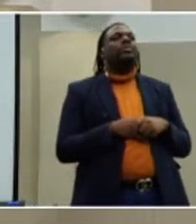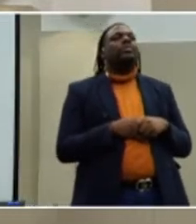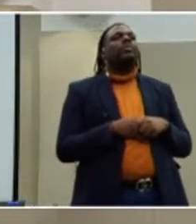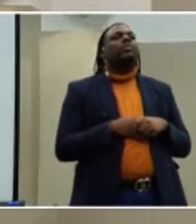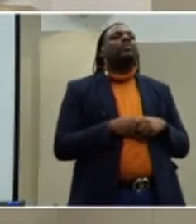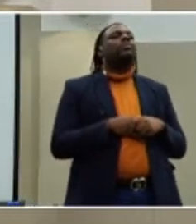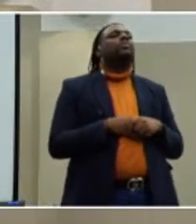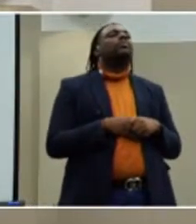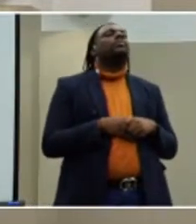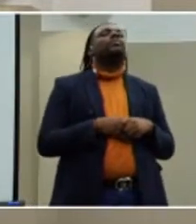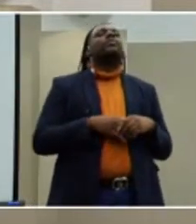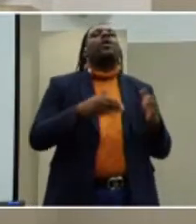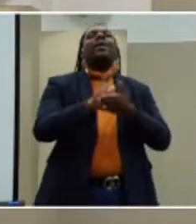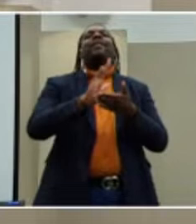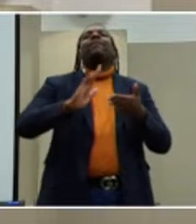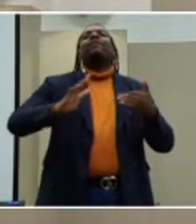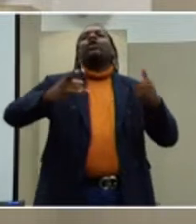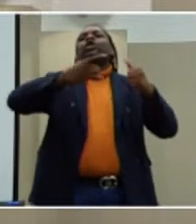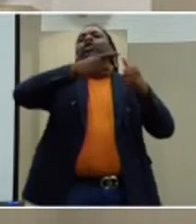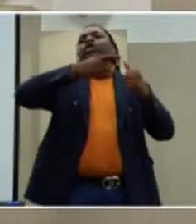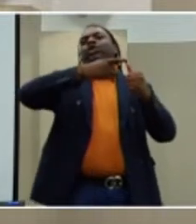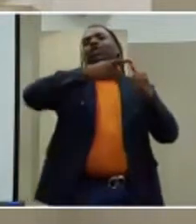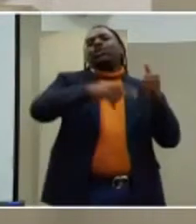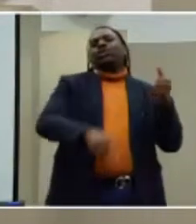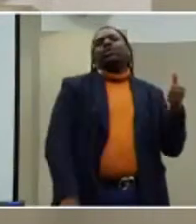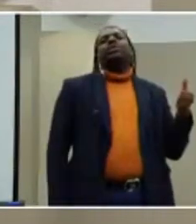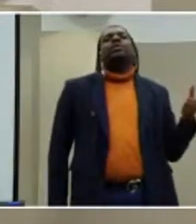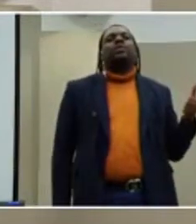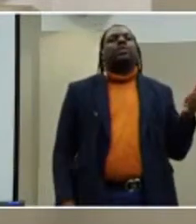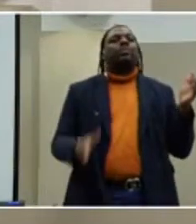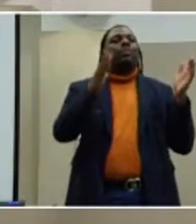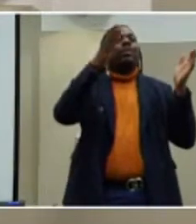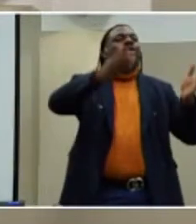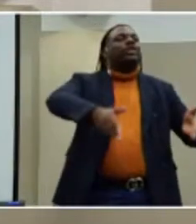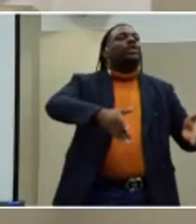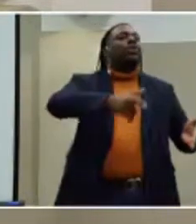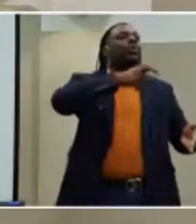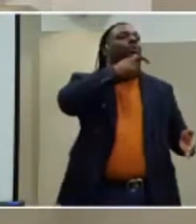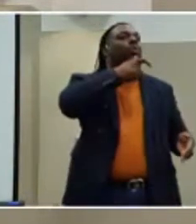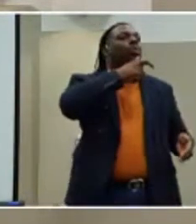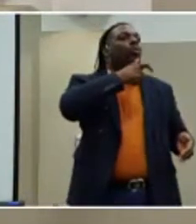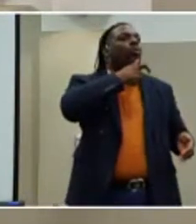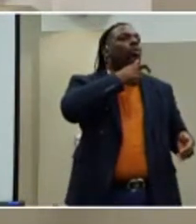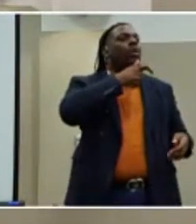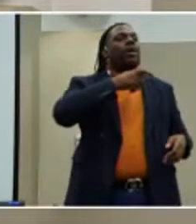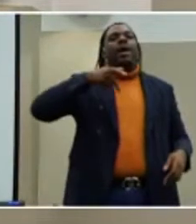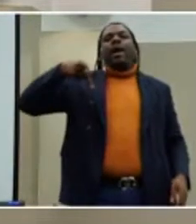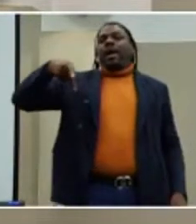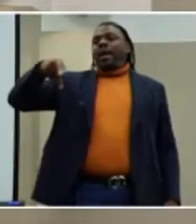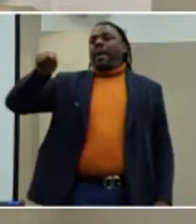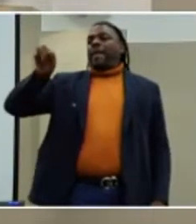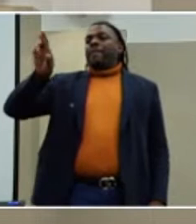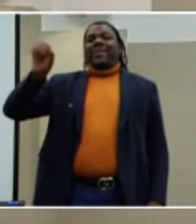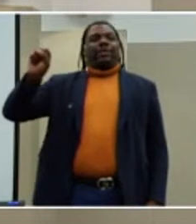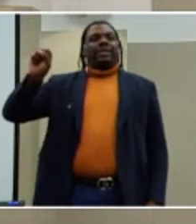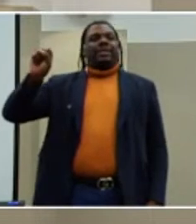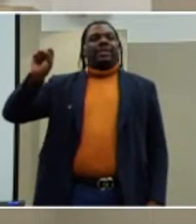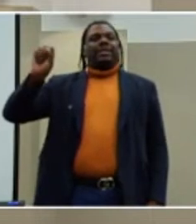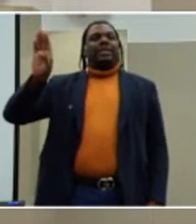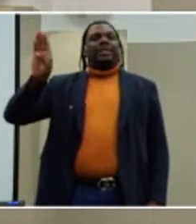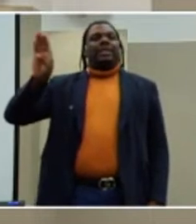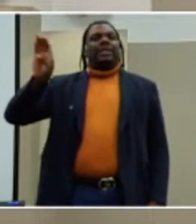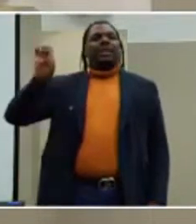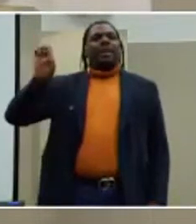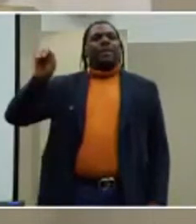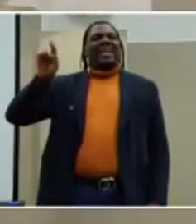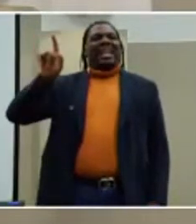Thanks, Phil. All right, our first person today that wants to speak is Paris Bennett. Is